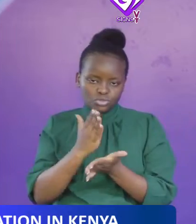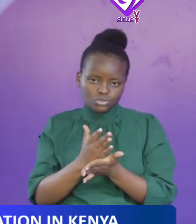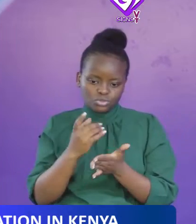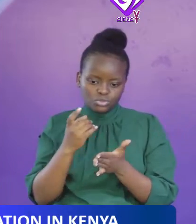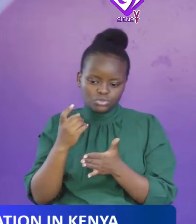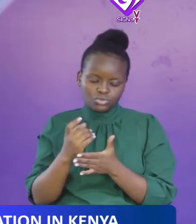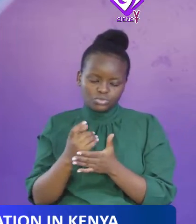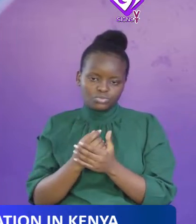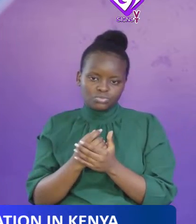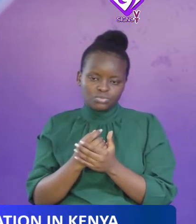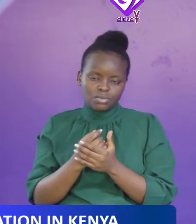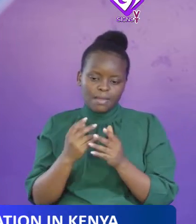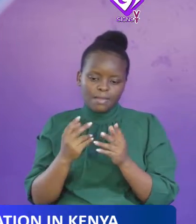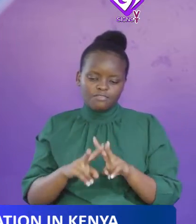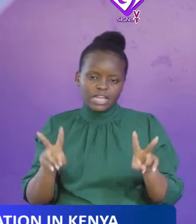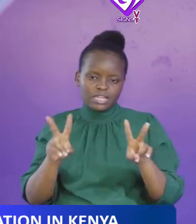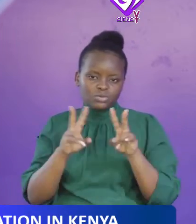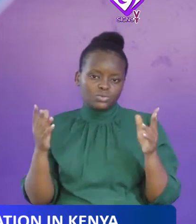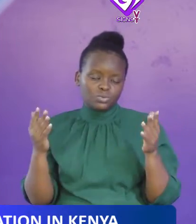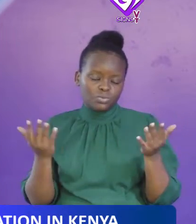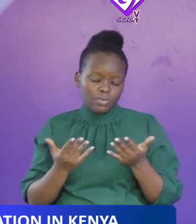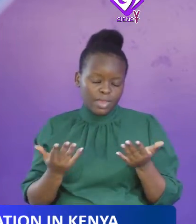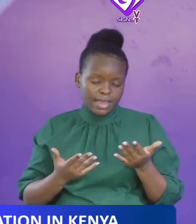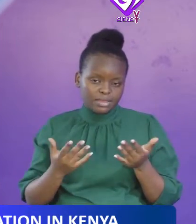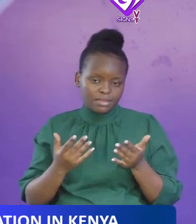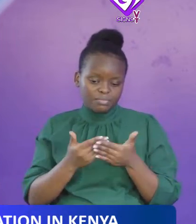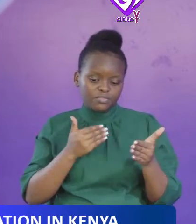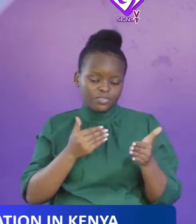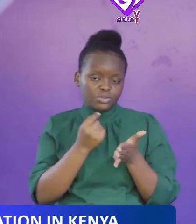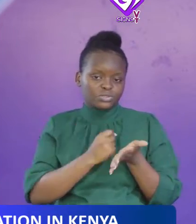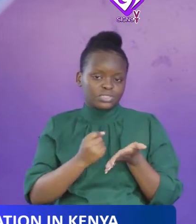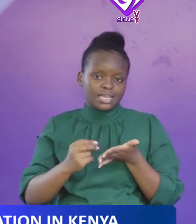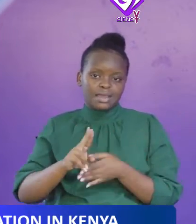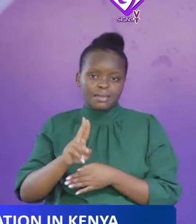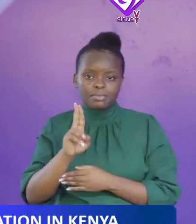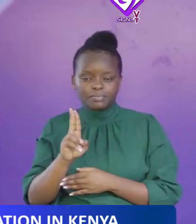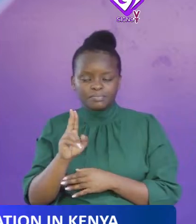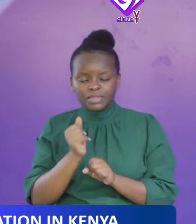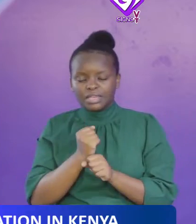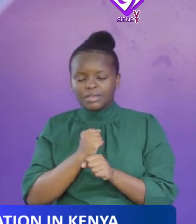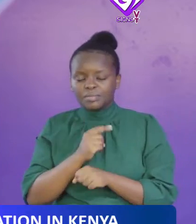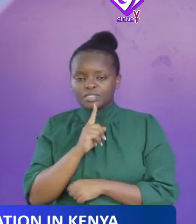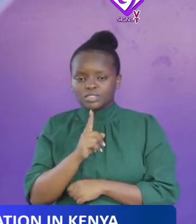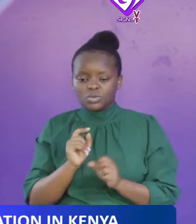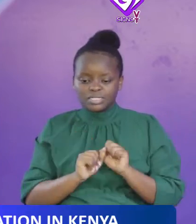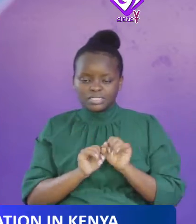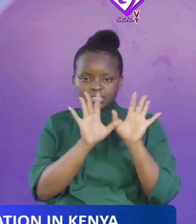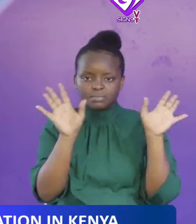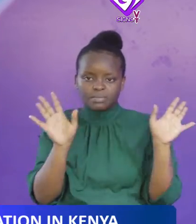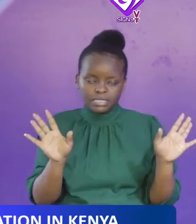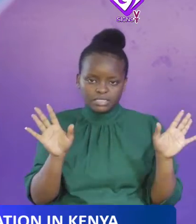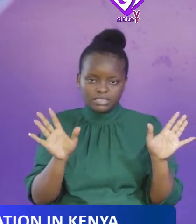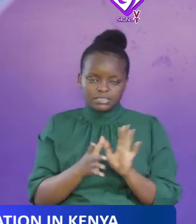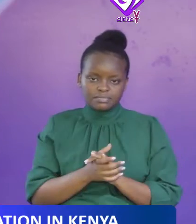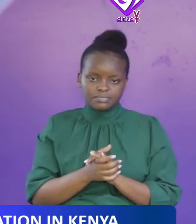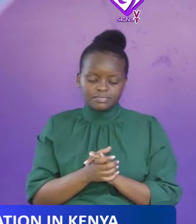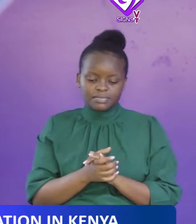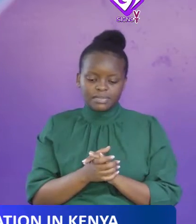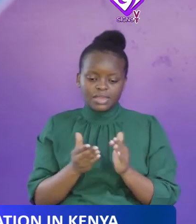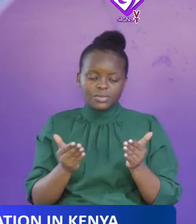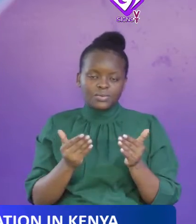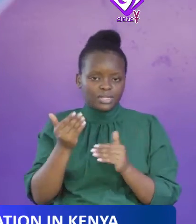up. Simple. Otherwise, you'll regret it. Make sure that transparency, or we need to know